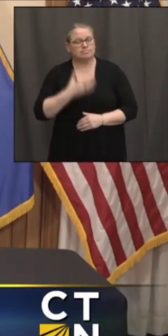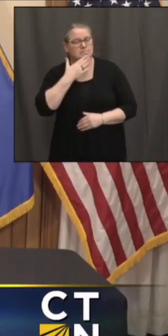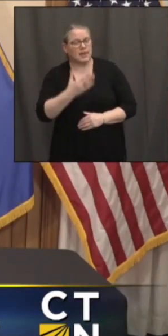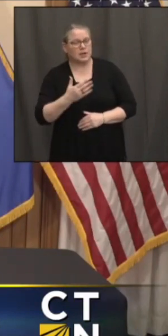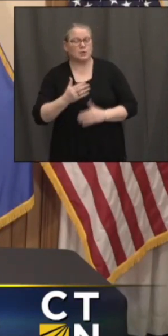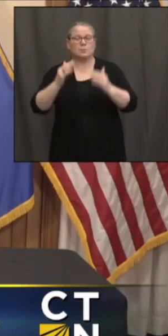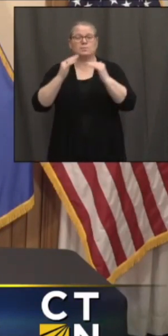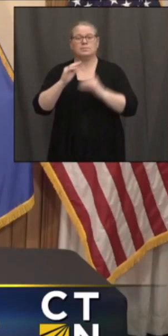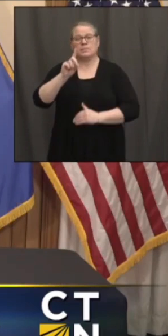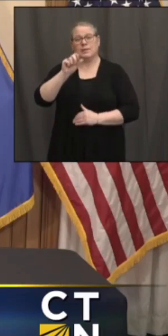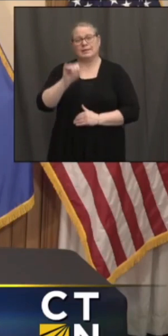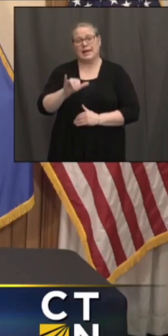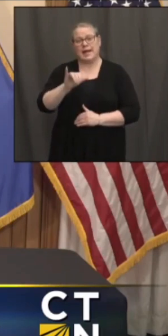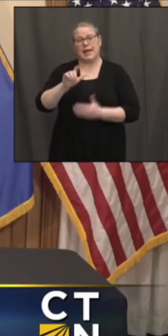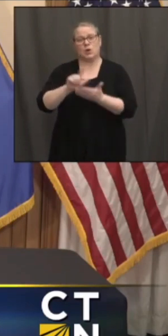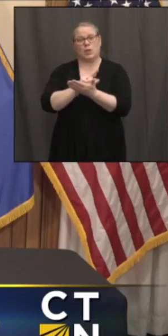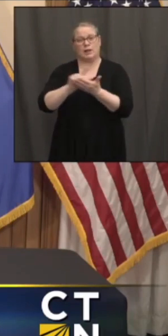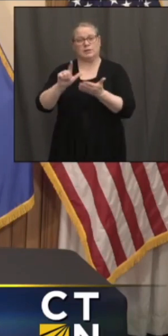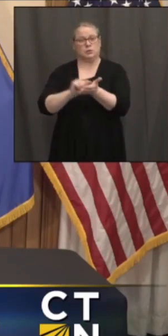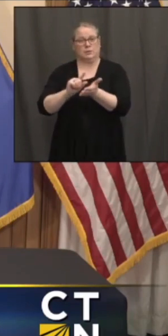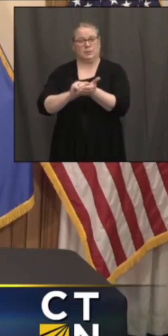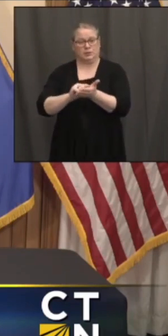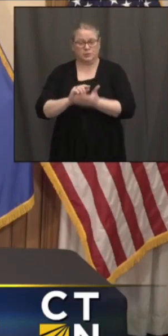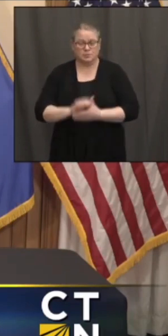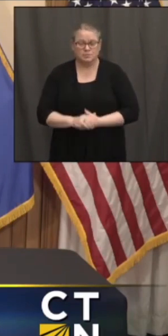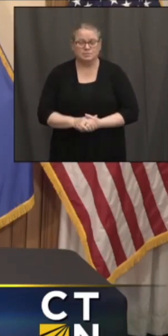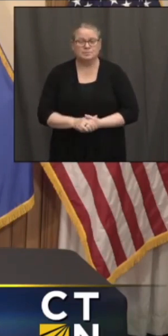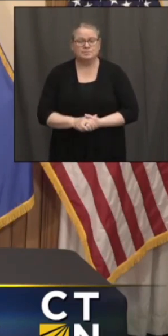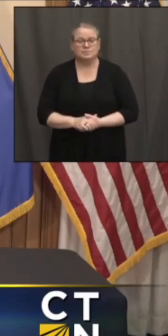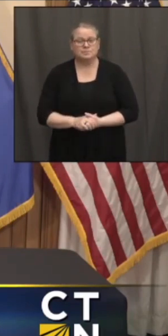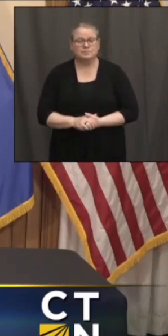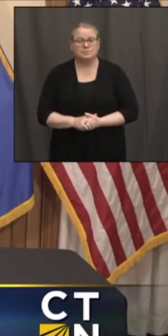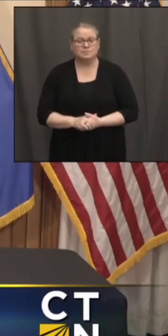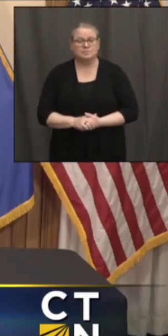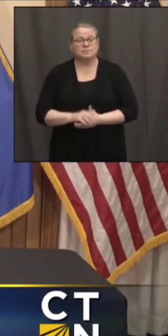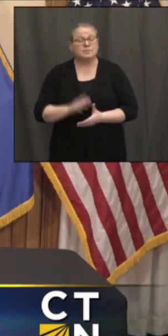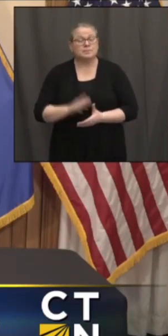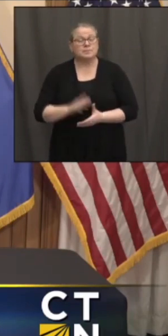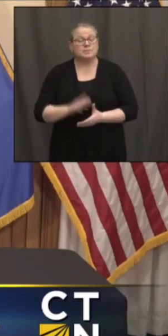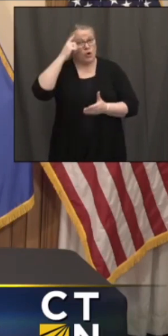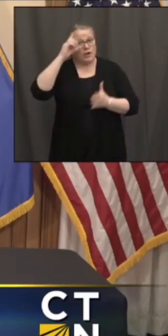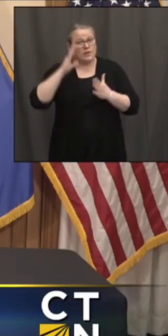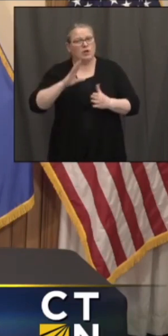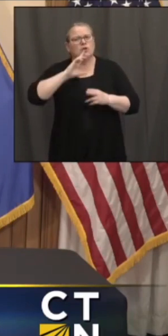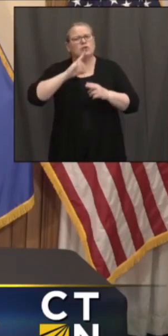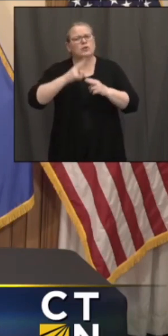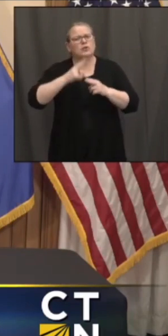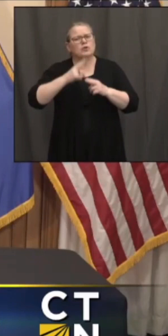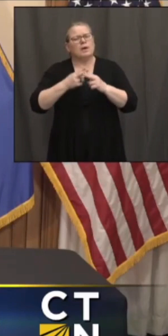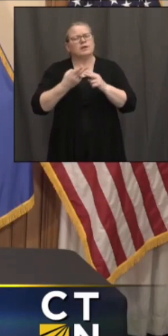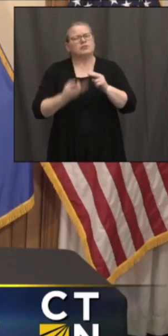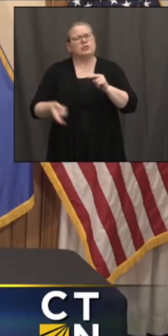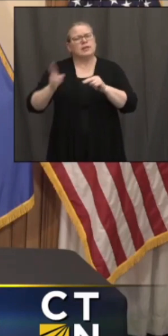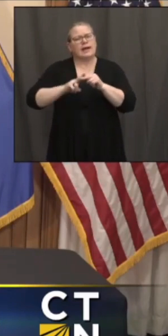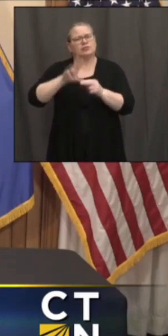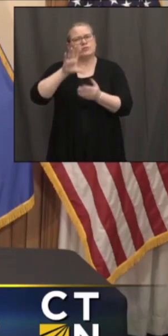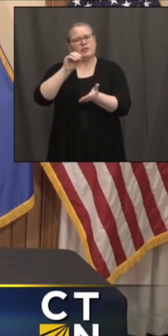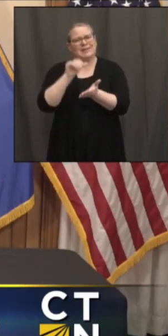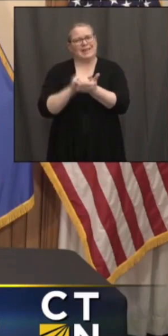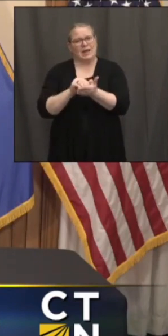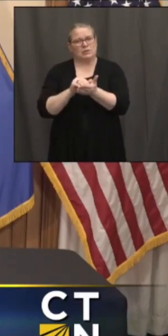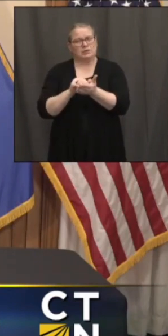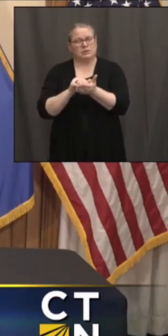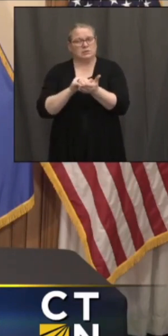Hi, Governor. Julia Bergman with The Day. You mentioned the extra 50,000 of doses the state got last week because of how